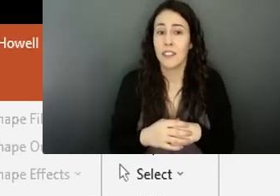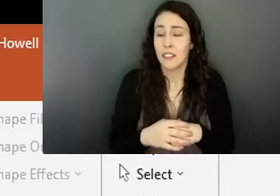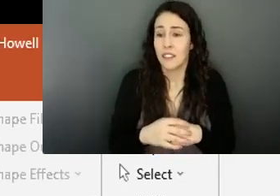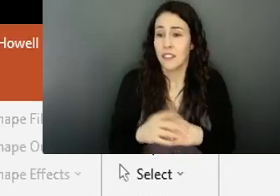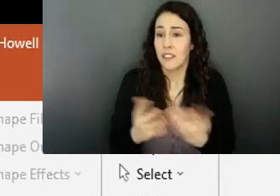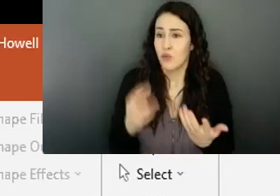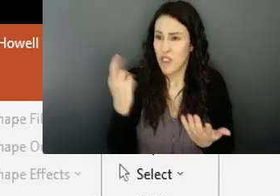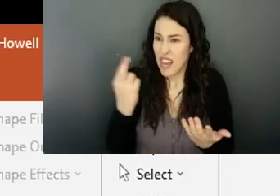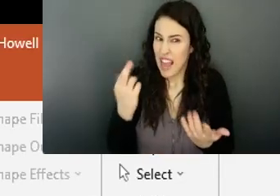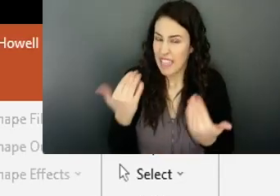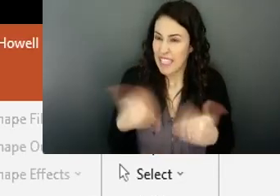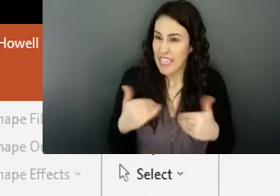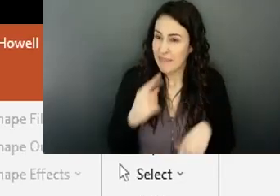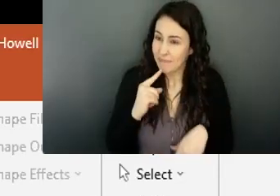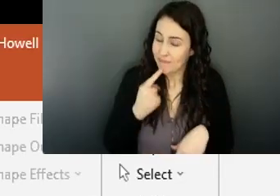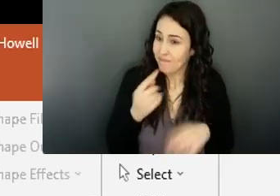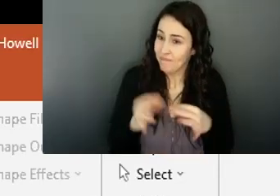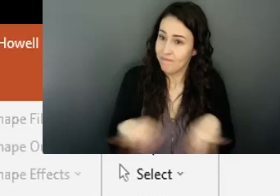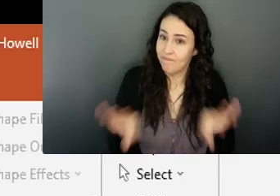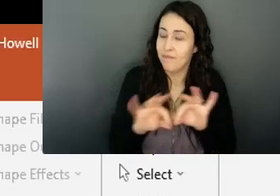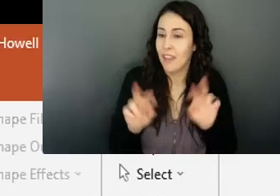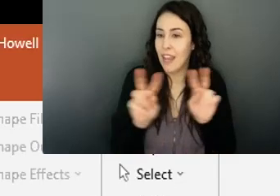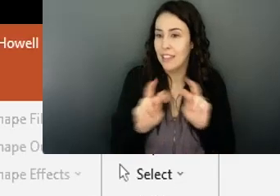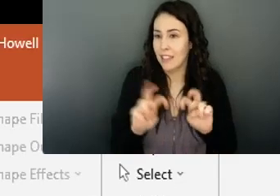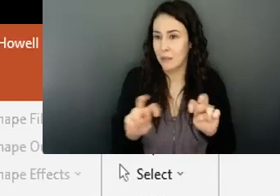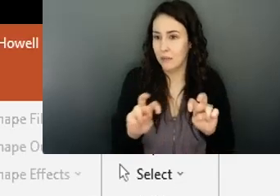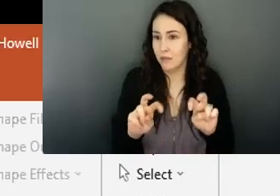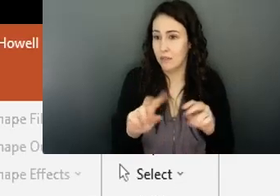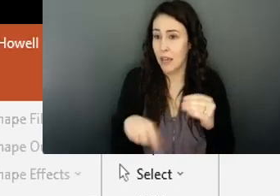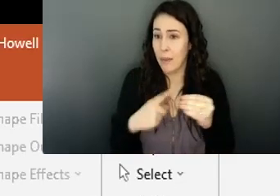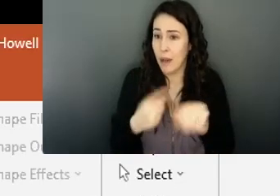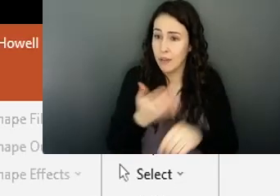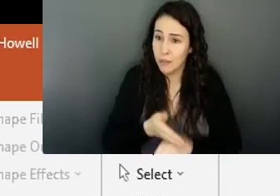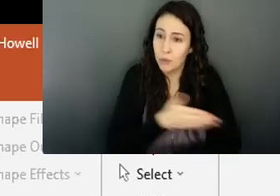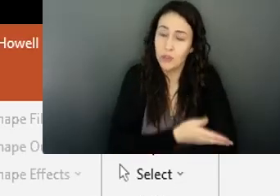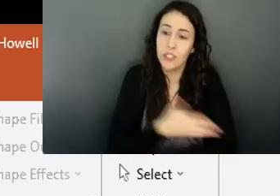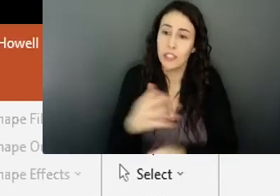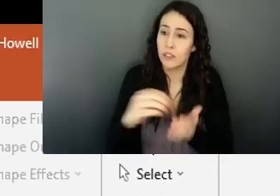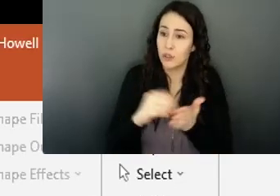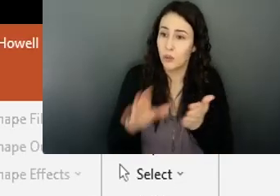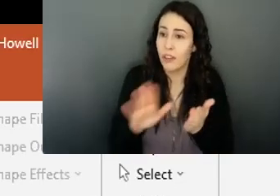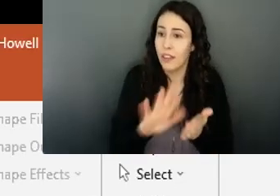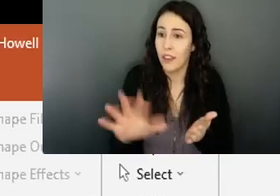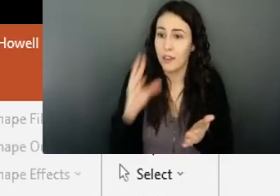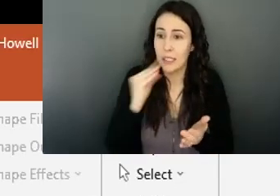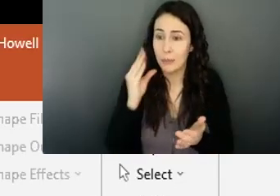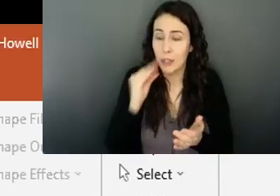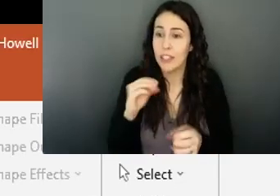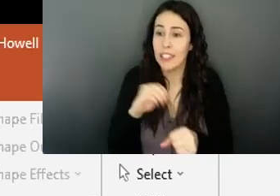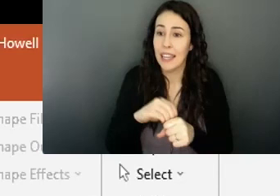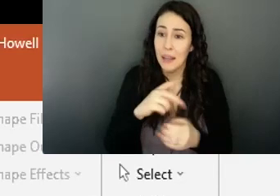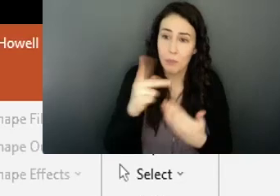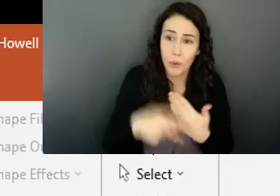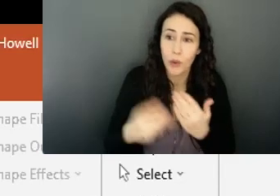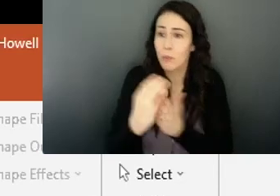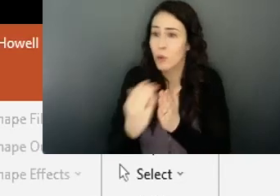was. It's about improving a student experience in a course, in a program, in the institution. It's